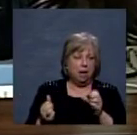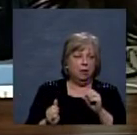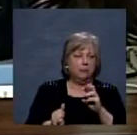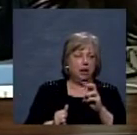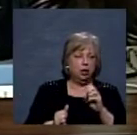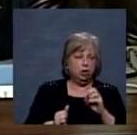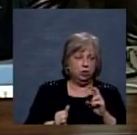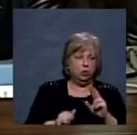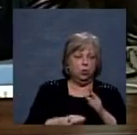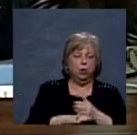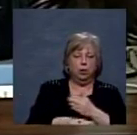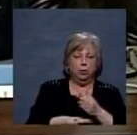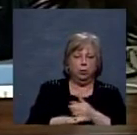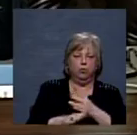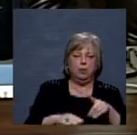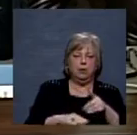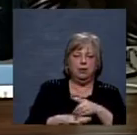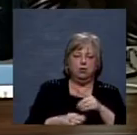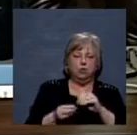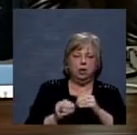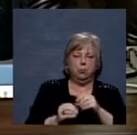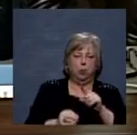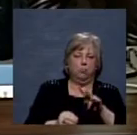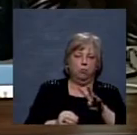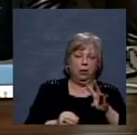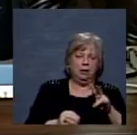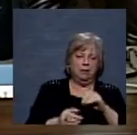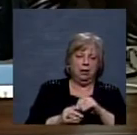number 147 of Little Rock, Arkansas. Third and final reading.